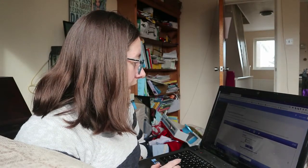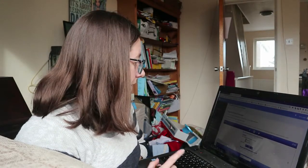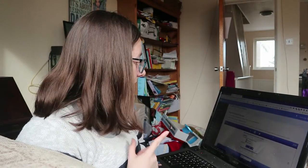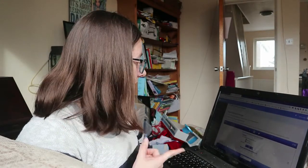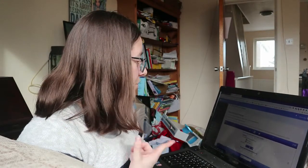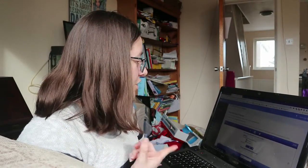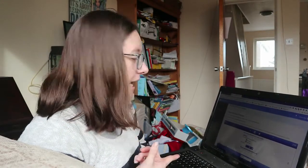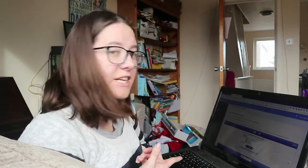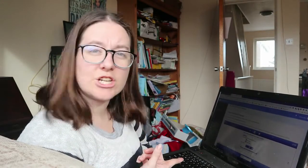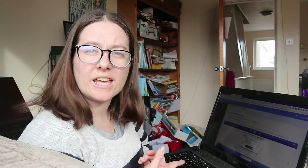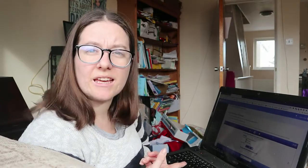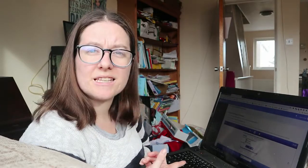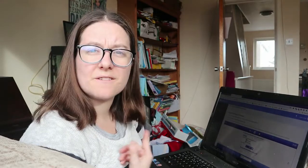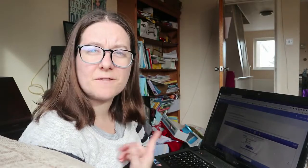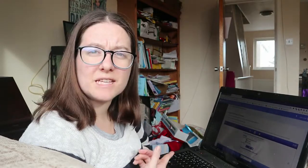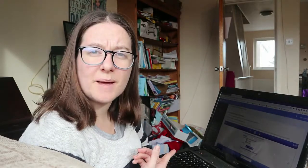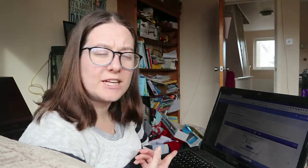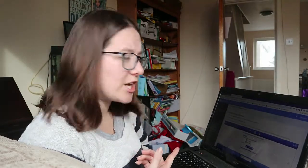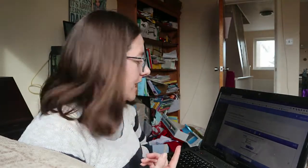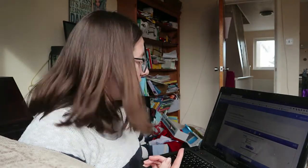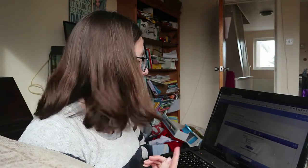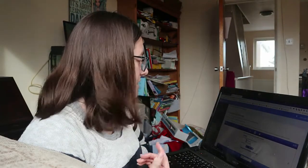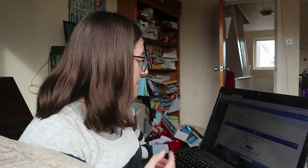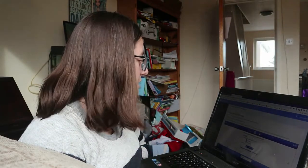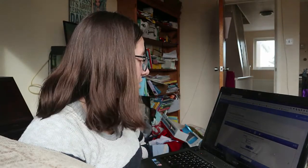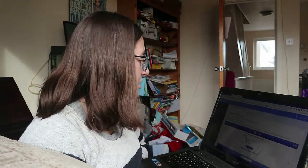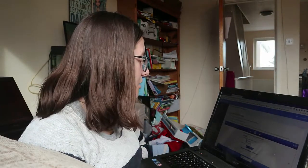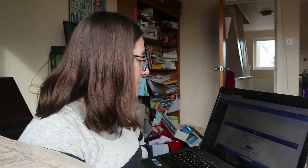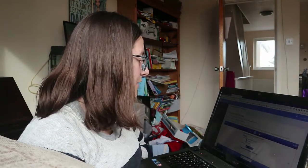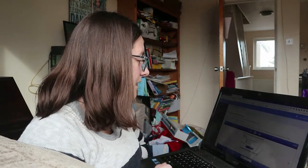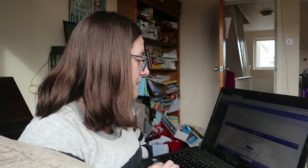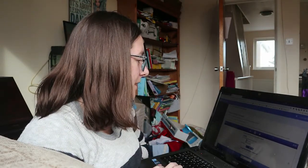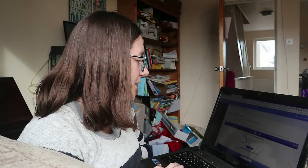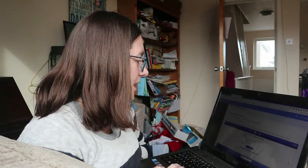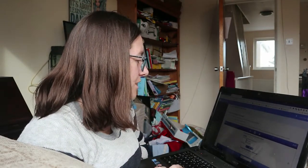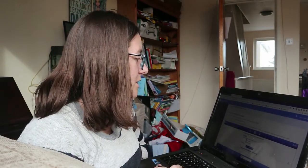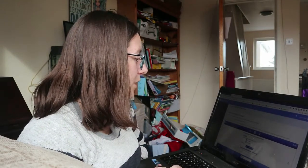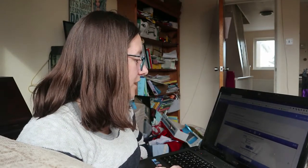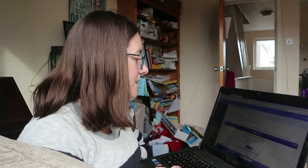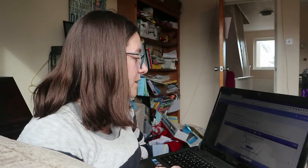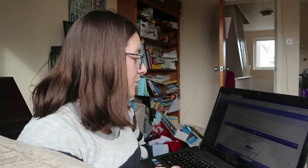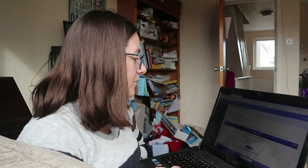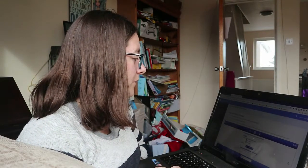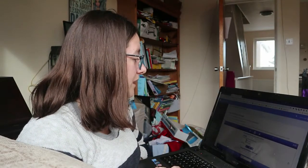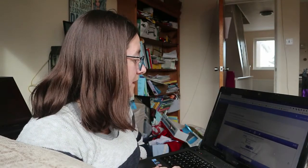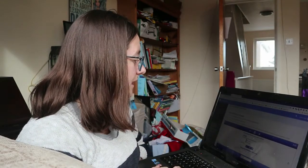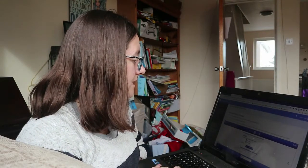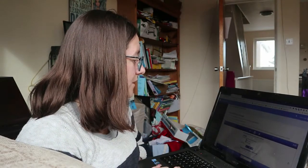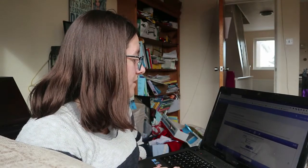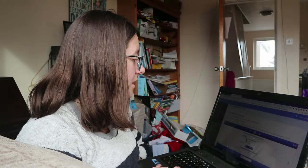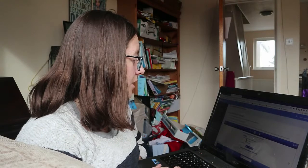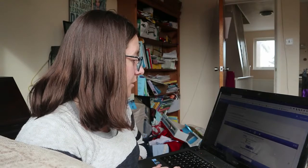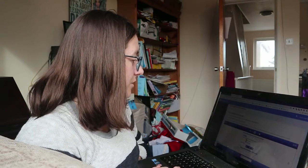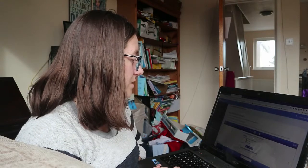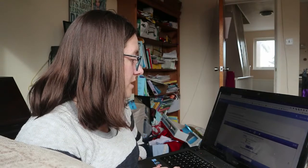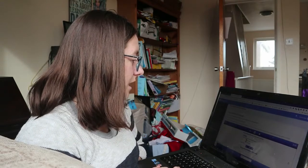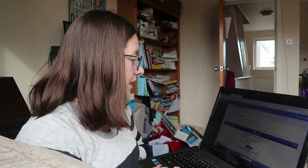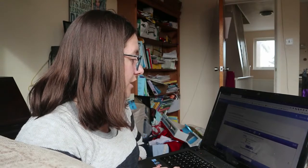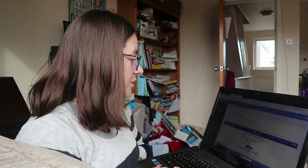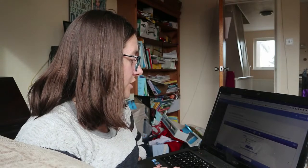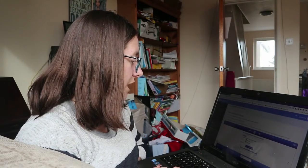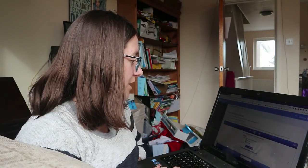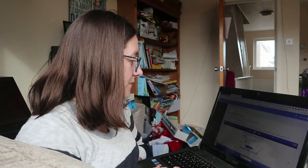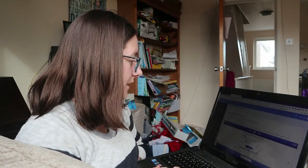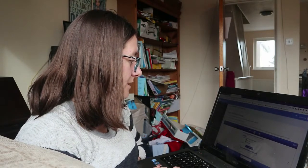So yeah, and then it gives you a challenge here, it's a finger spelling challenge, it's using the two minute finger spelling challenge to practice and improve your finger spelling skills. You can use the